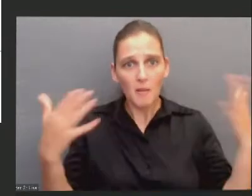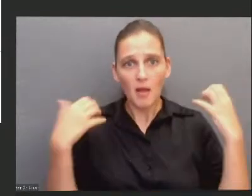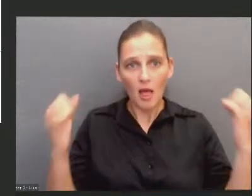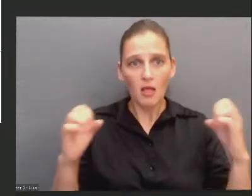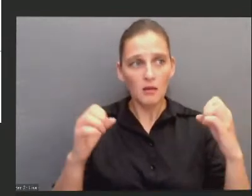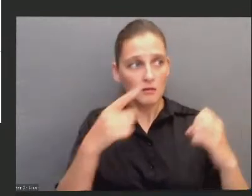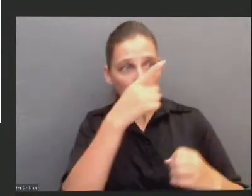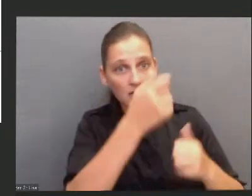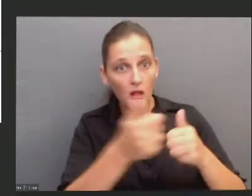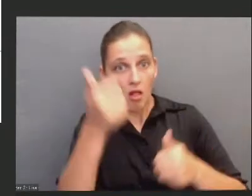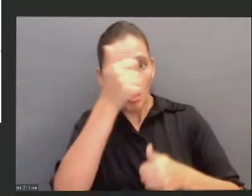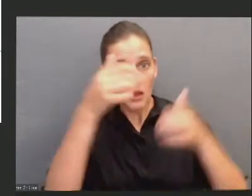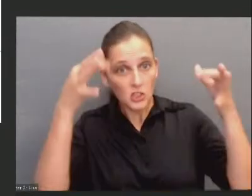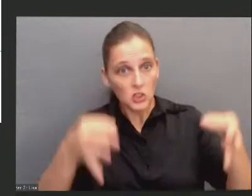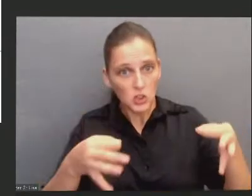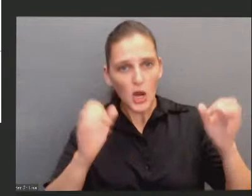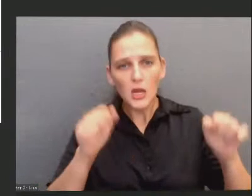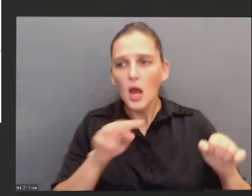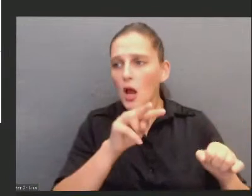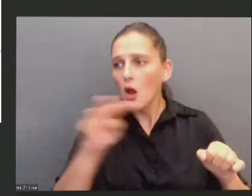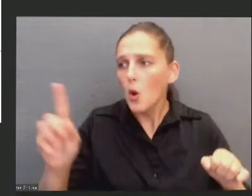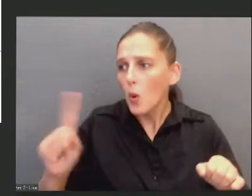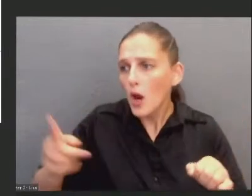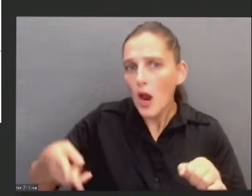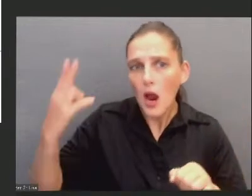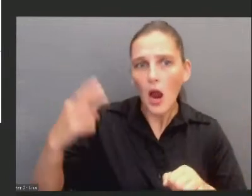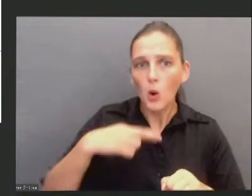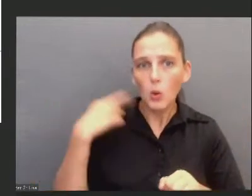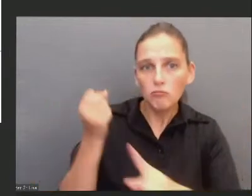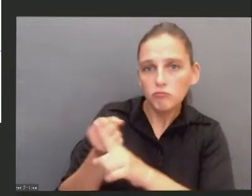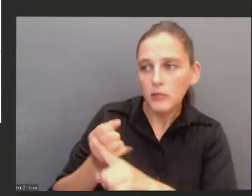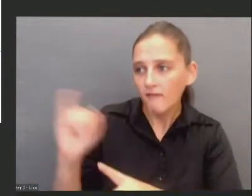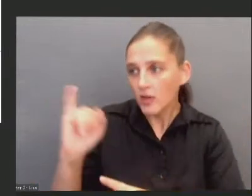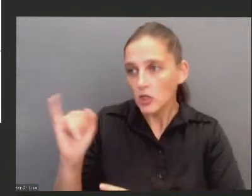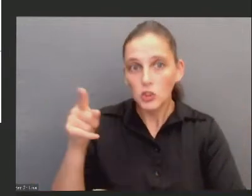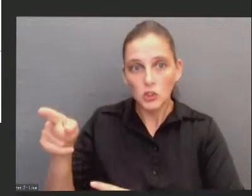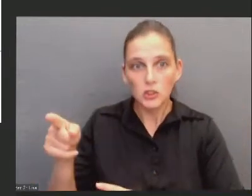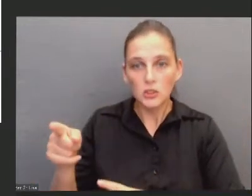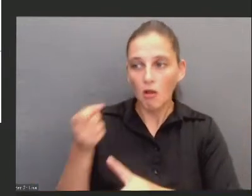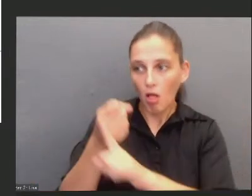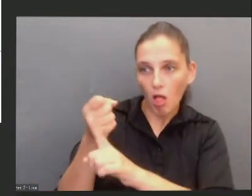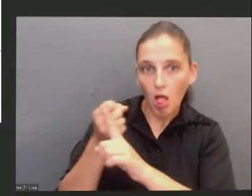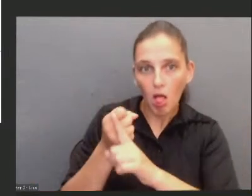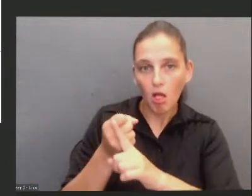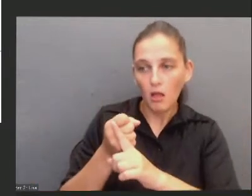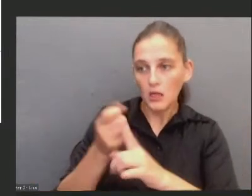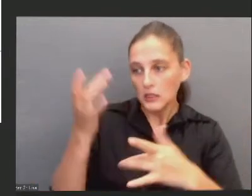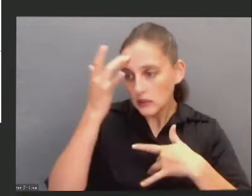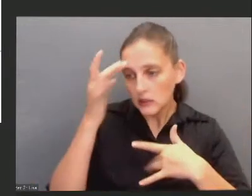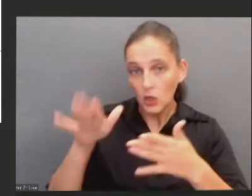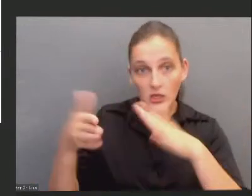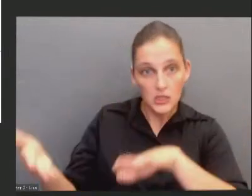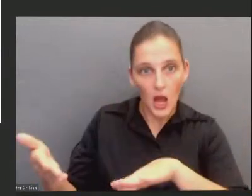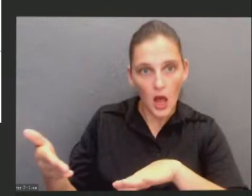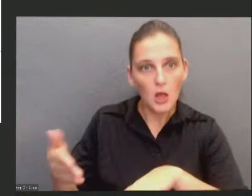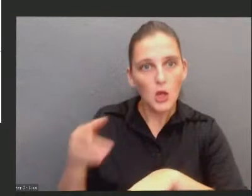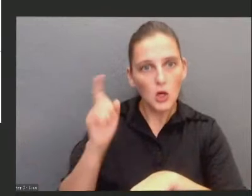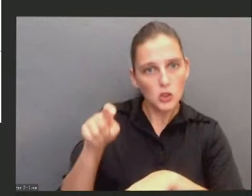for infection or severe disease or death based on their underlying health conditions or other risk